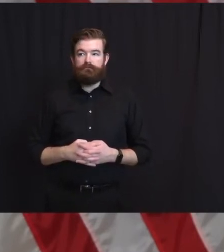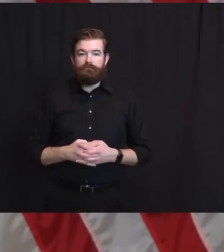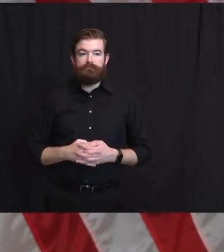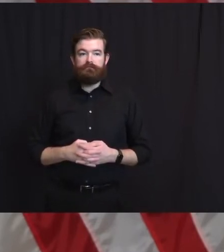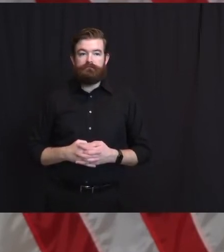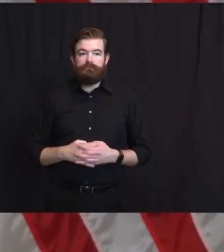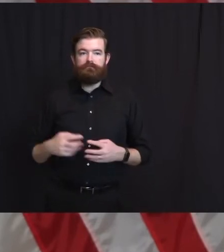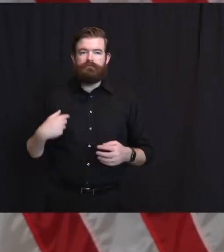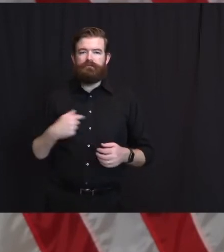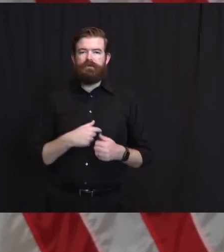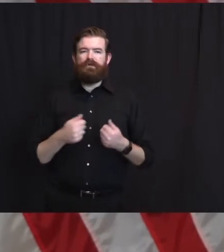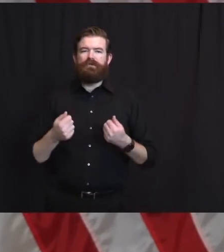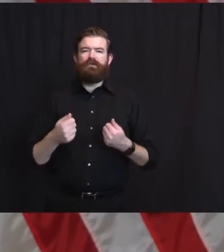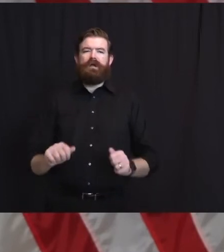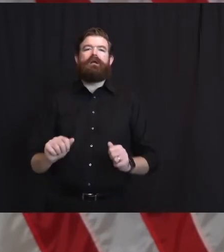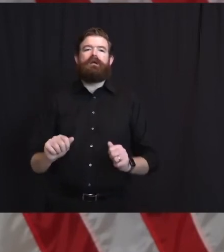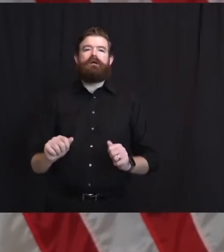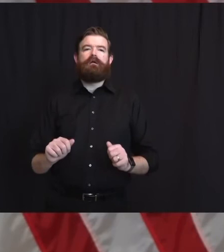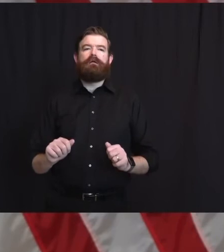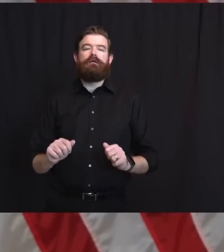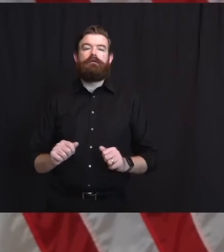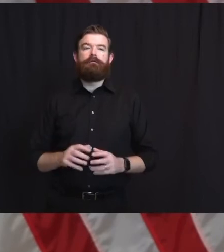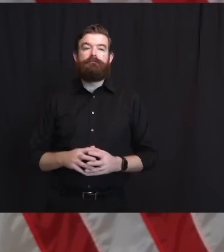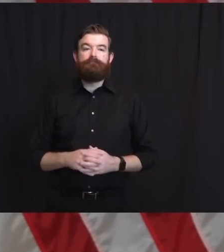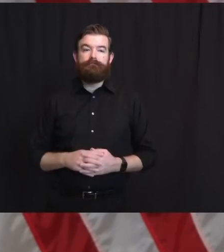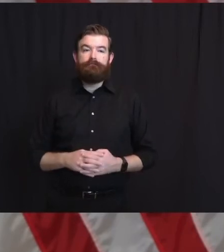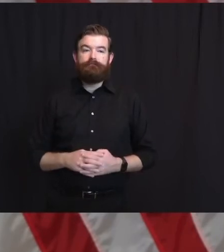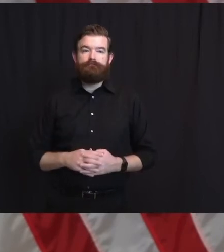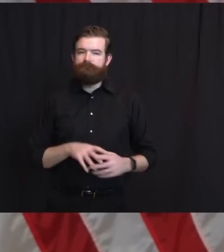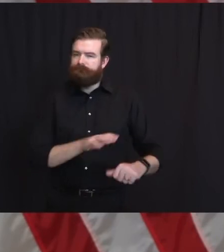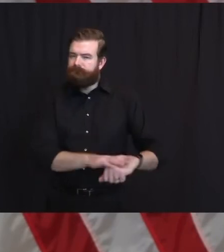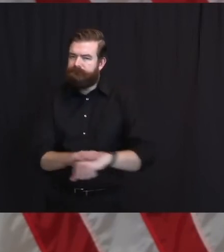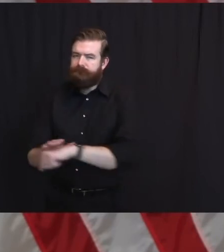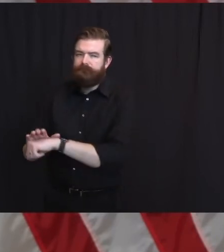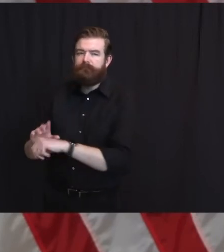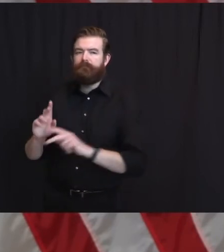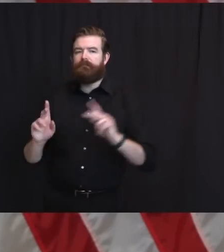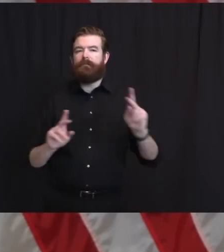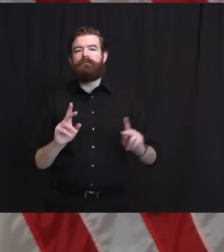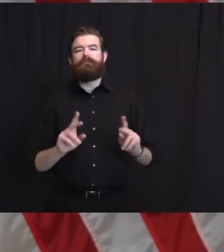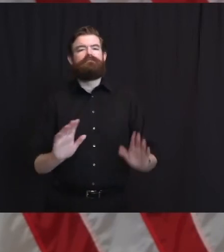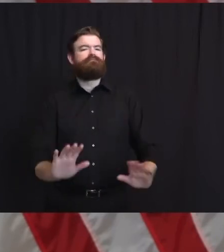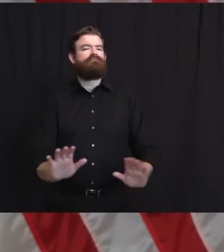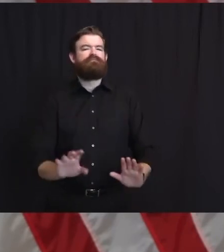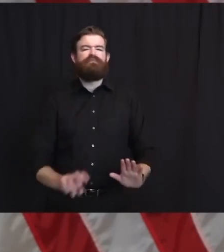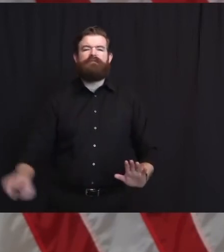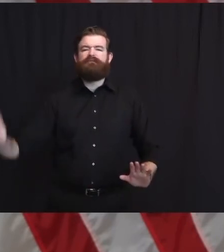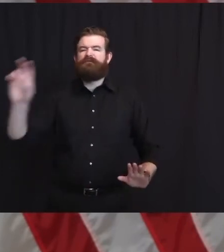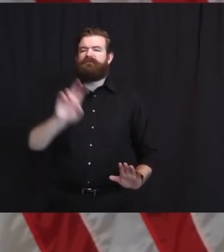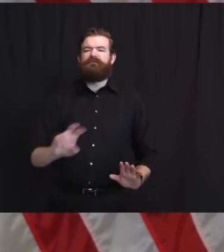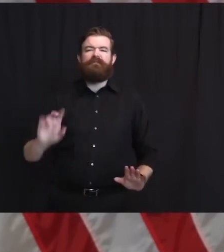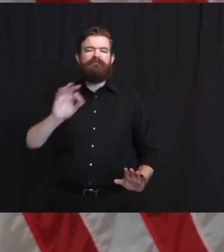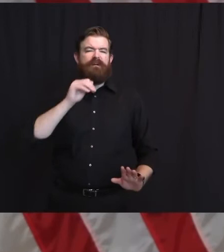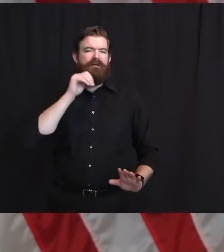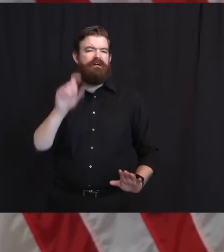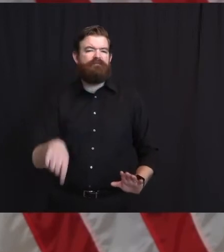not do travel, non-essential travel, that's really at the crux of this all. Because whether